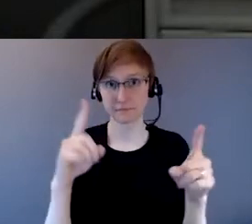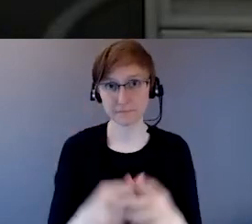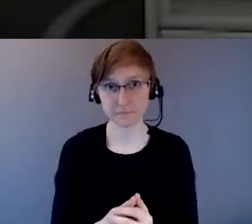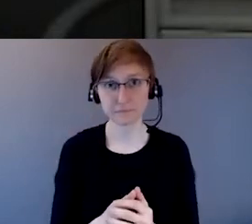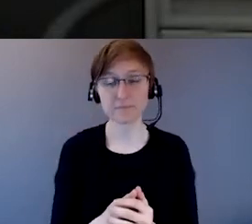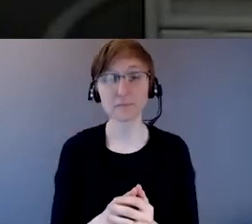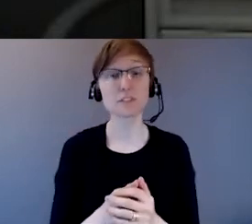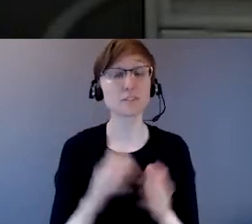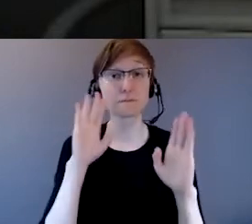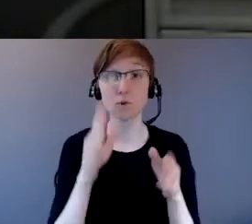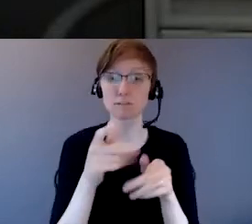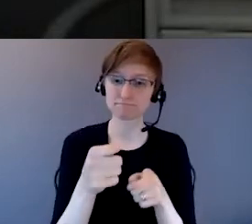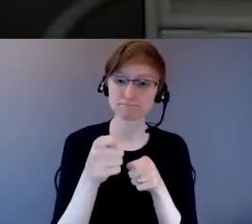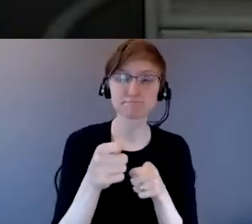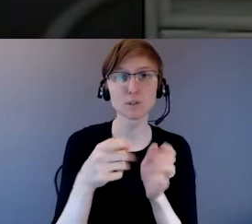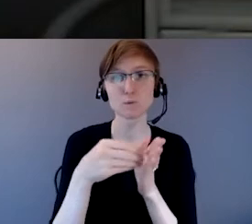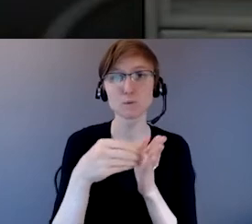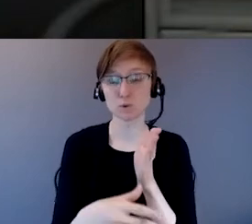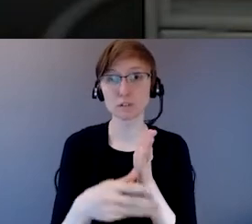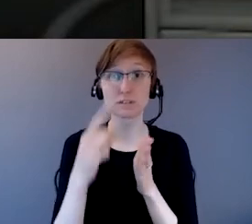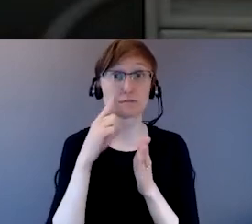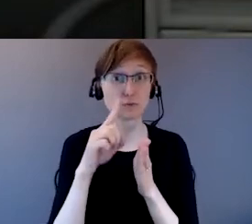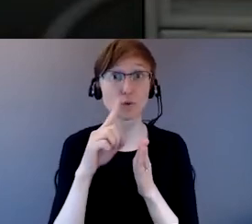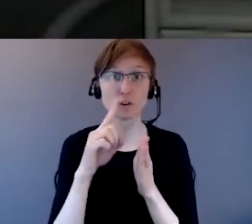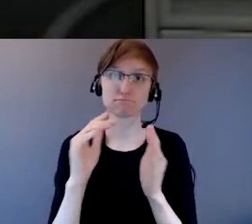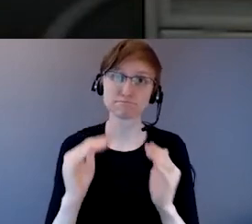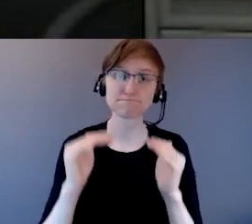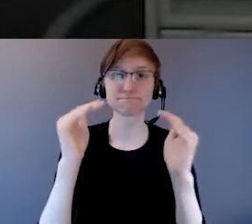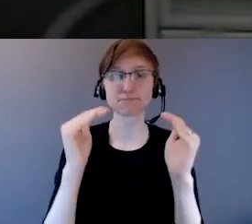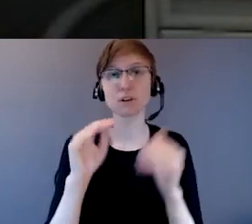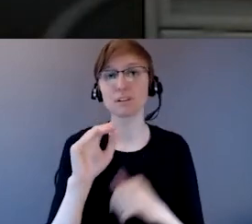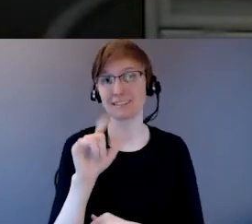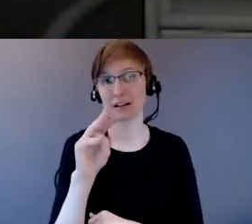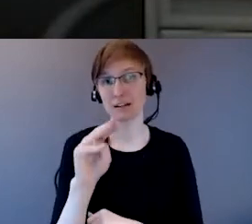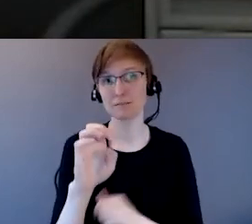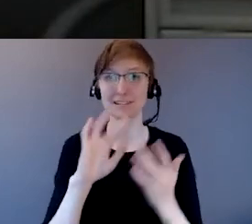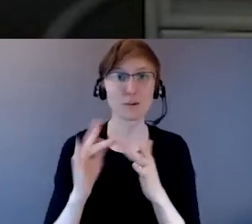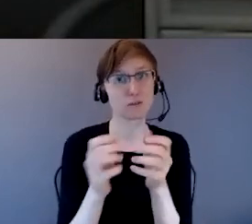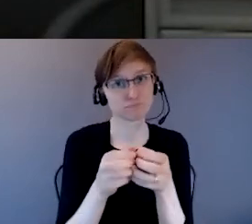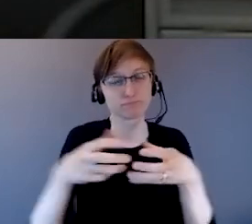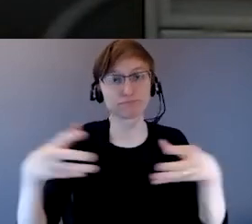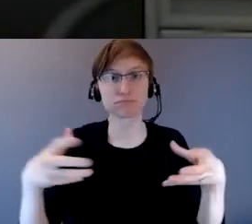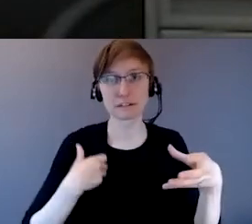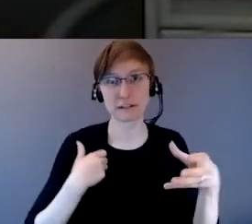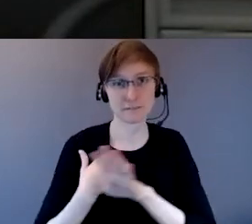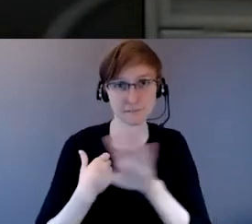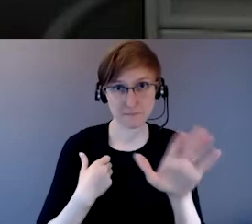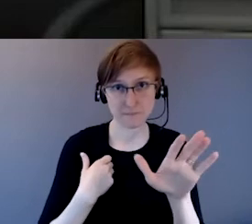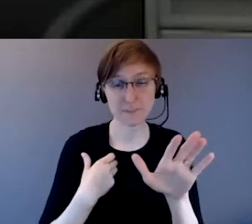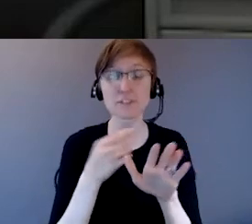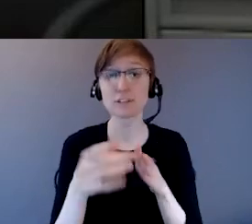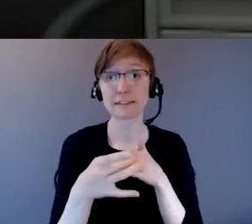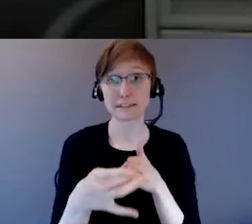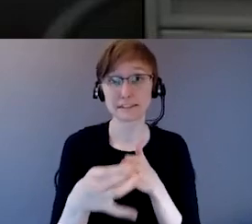attracting high-potential students and alumni to grow the Lime network in Canada, and she acts as lead and coordinator for the active Canadian